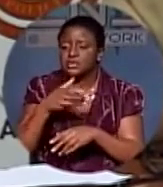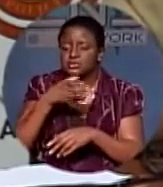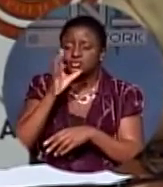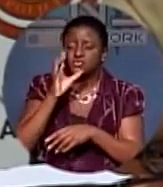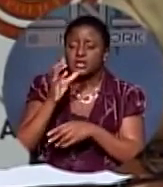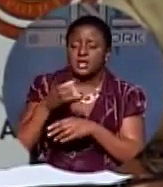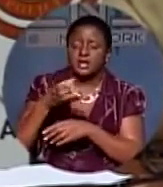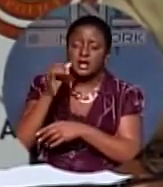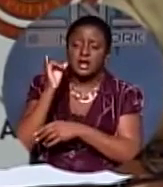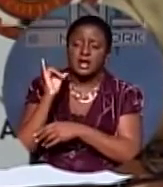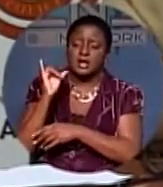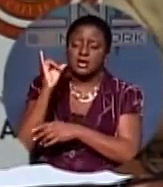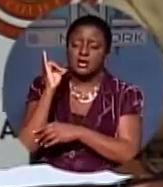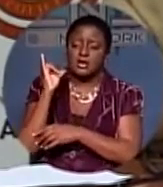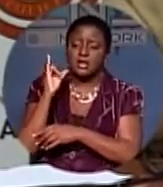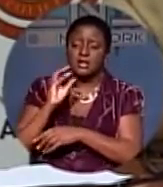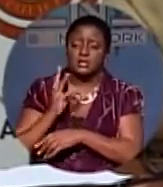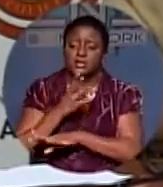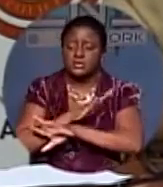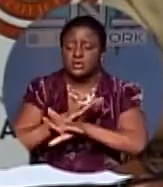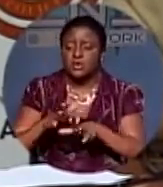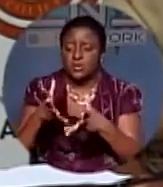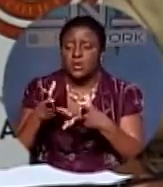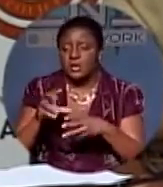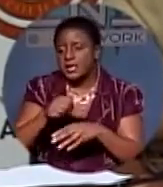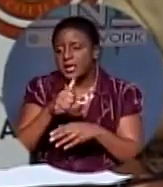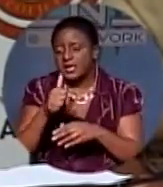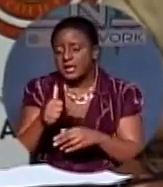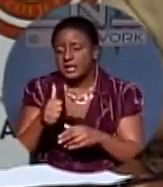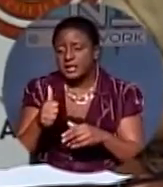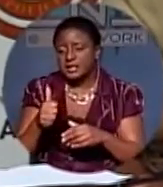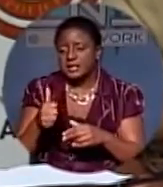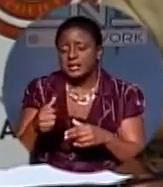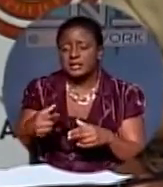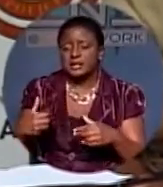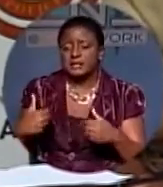beverages, because we don't want any incidents occurring over this particular weekend.